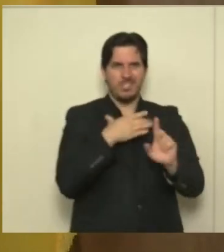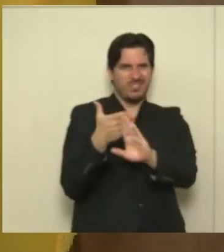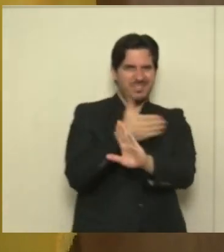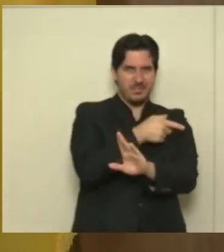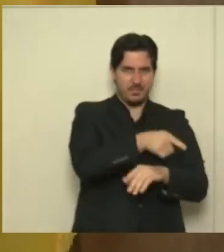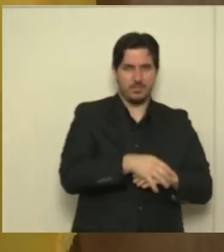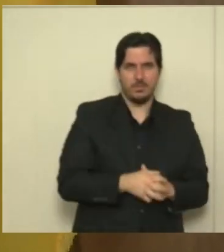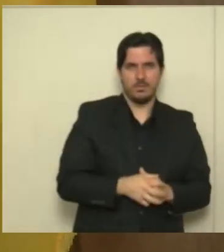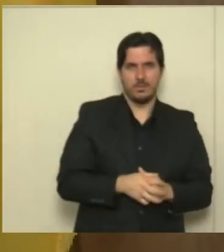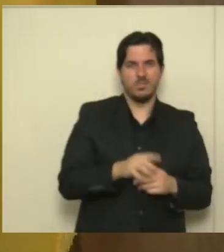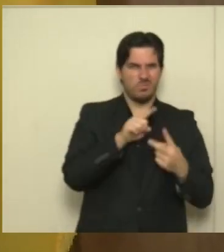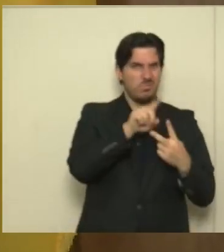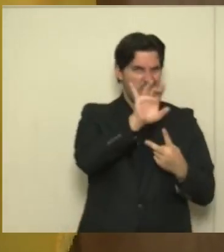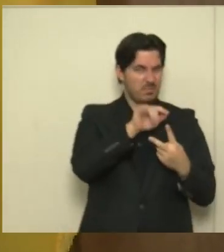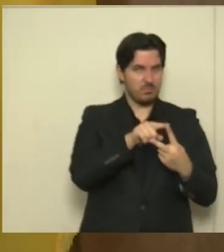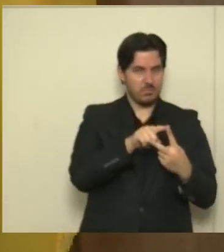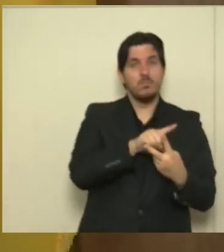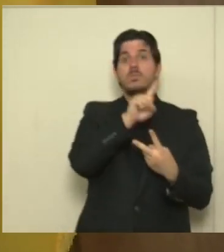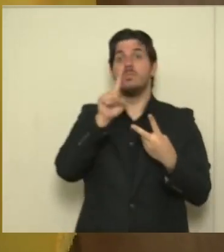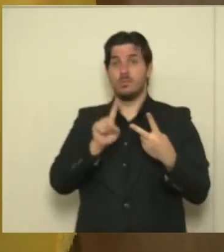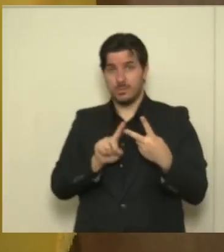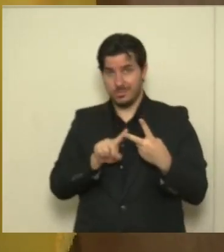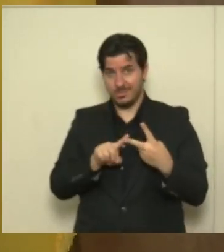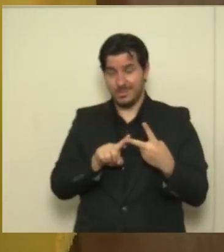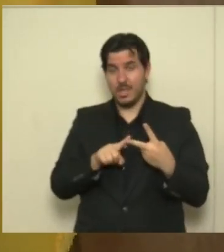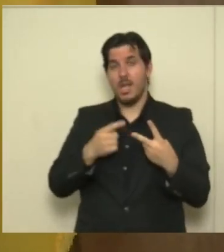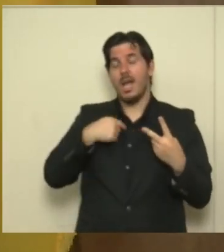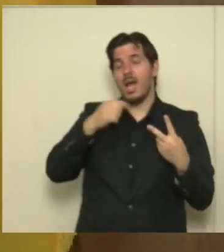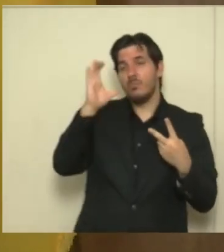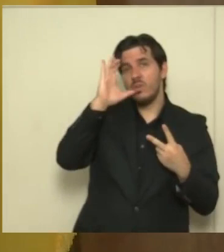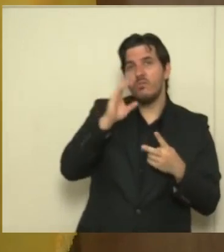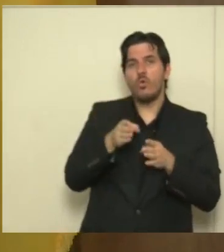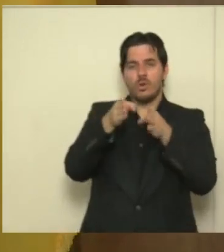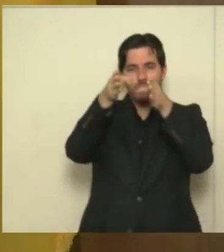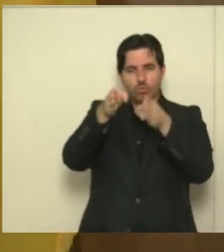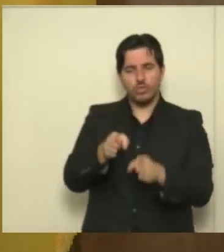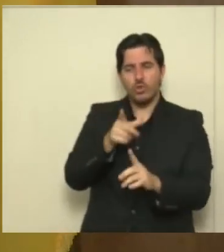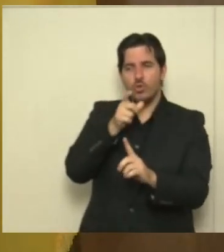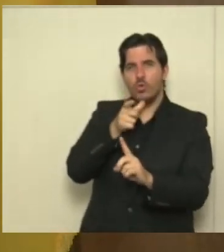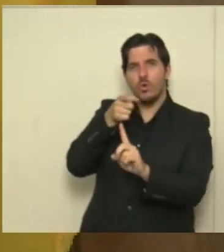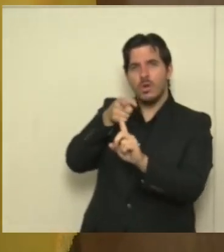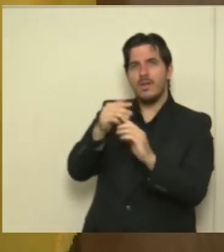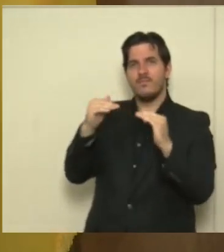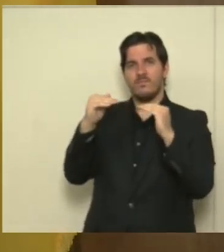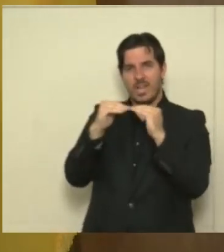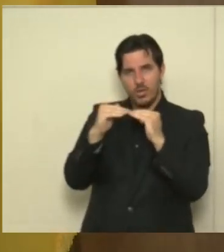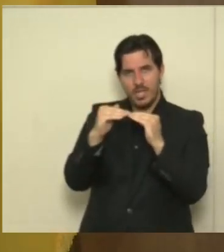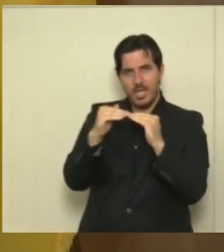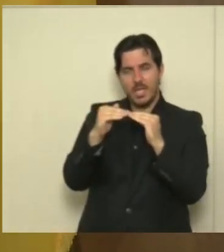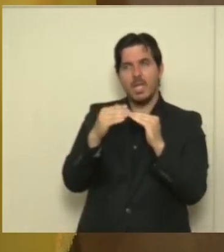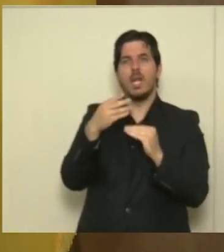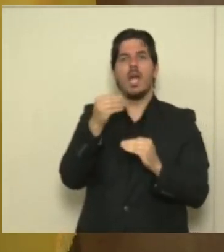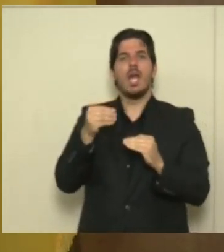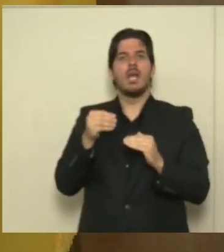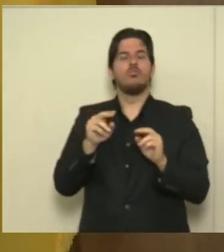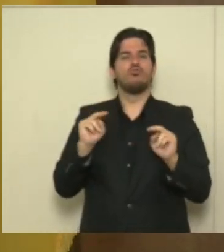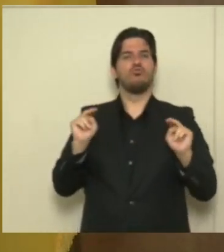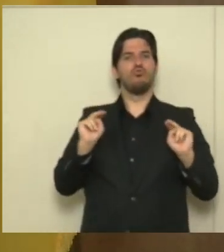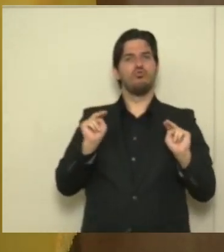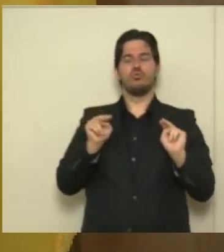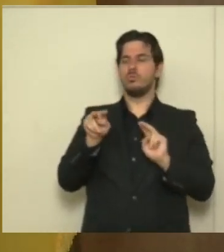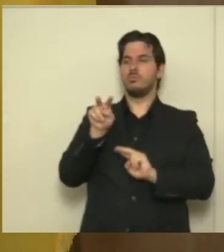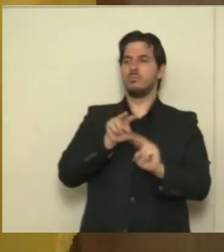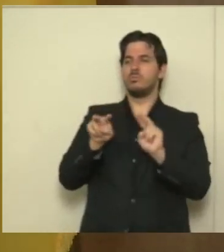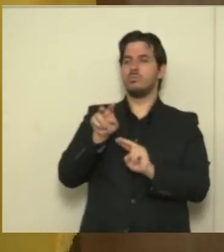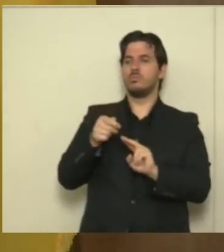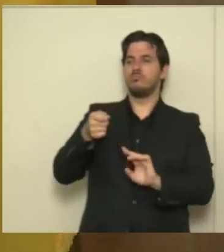for individuals who can fairly and objectively administer the law, and to do that in an impartial